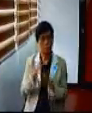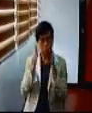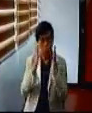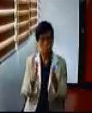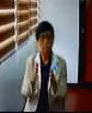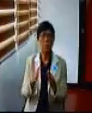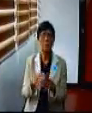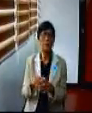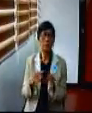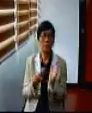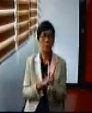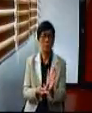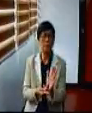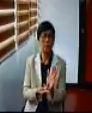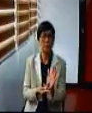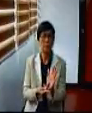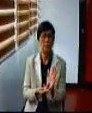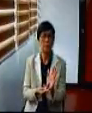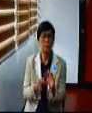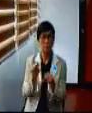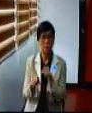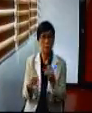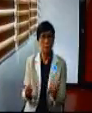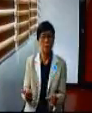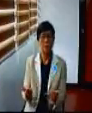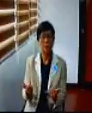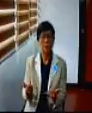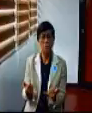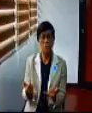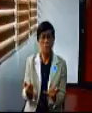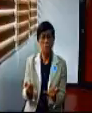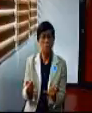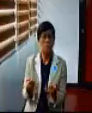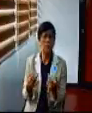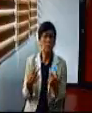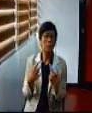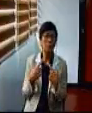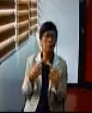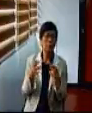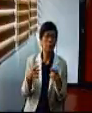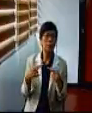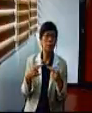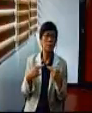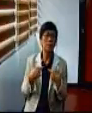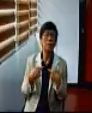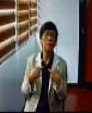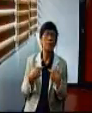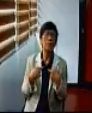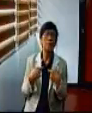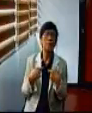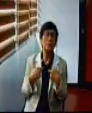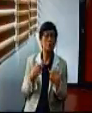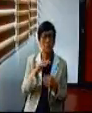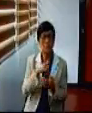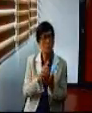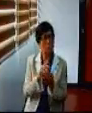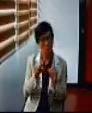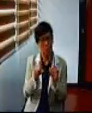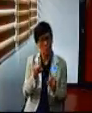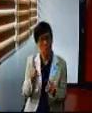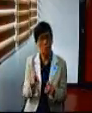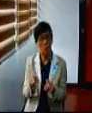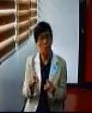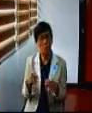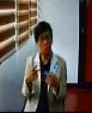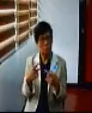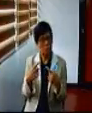my presentation, and I'm therefore now happy to receive any sort of questions that you may have. Thank